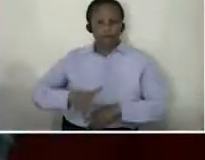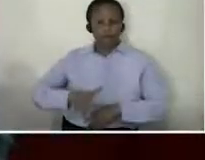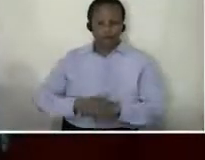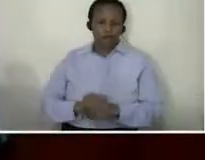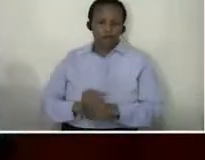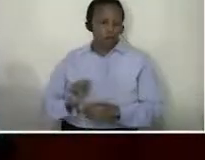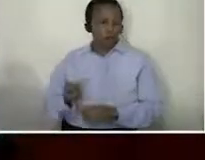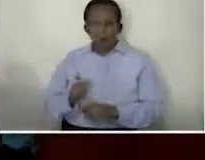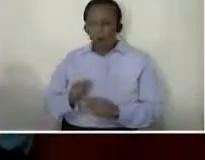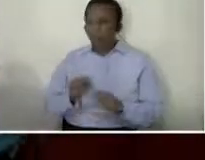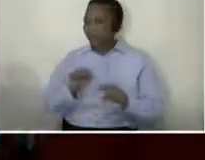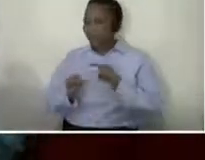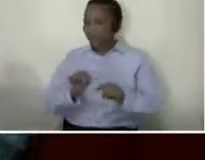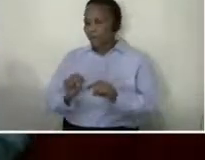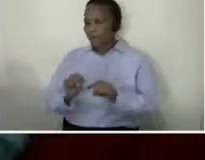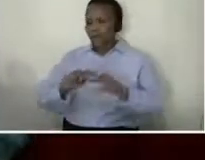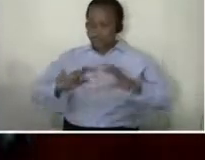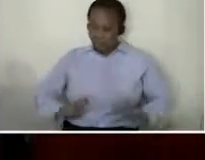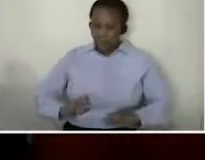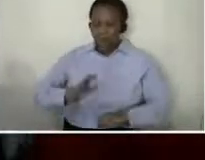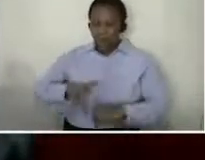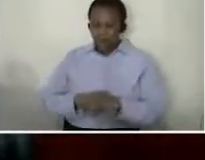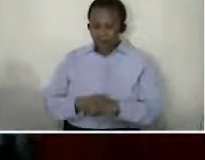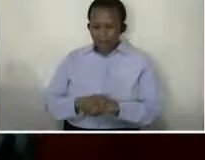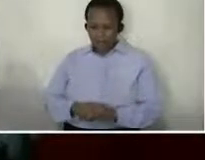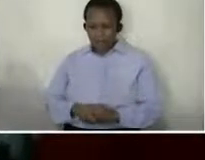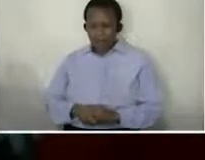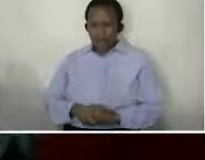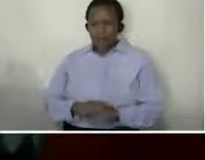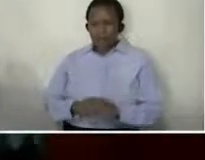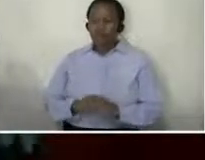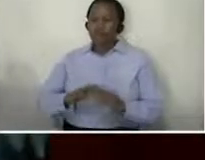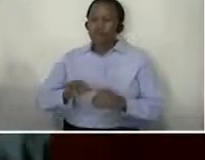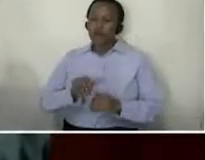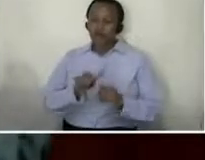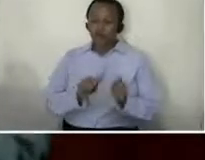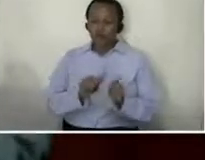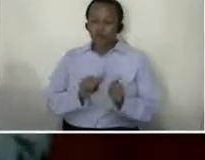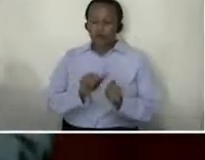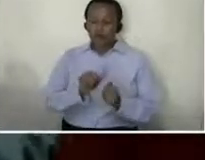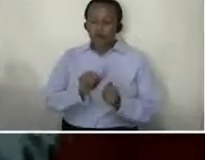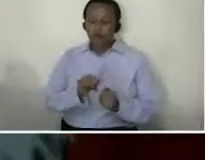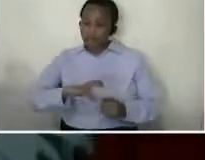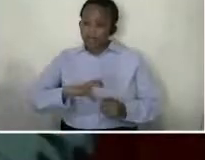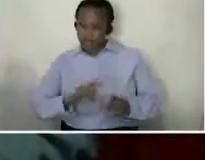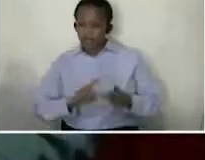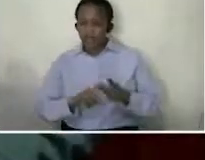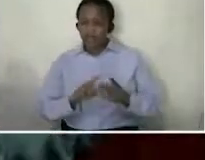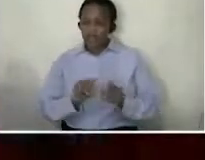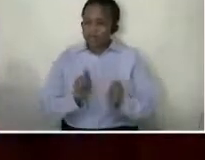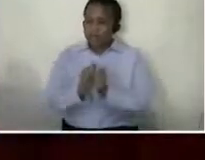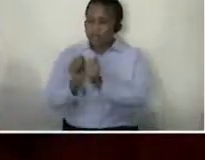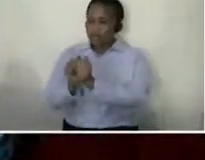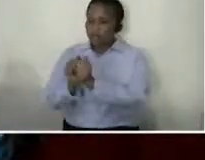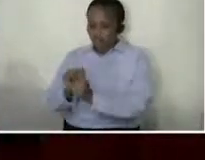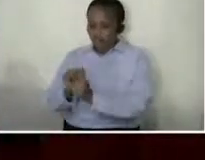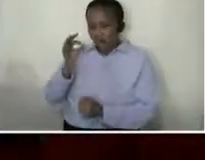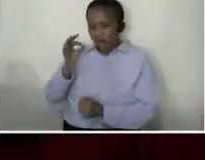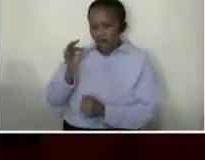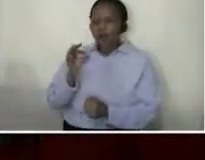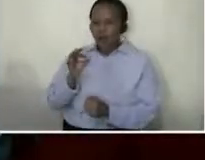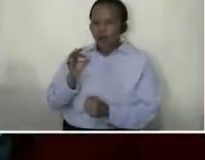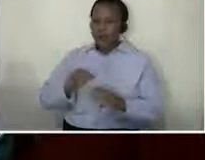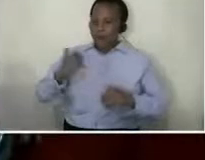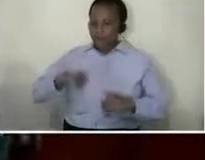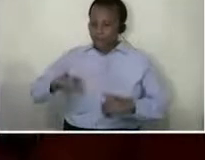allegation. But that tells you that the IFP and the DA are co-governing in some municipalities, but they've got no